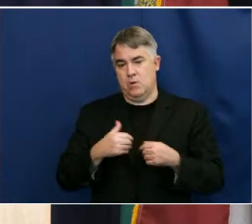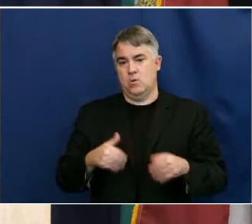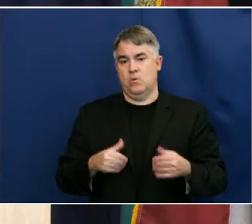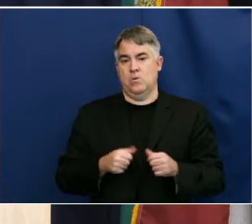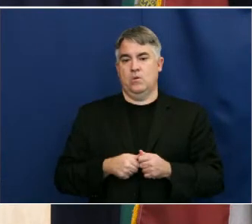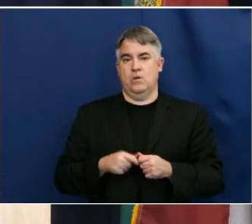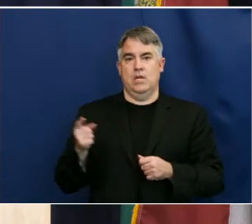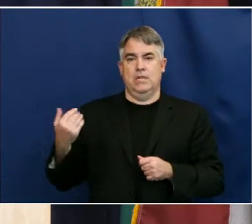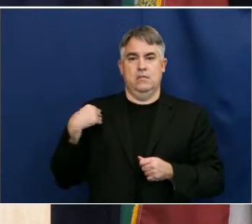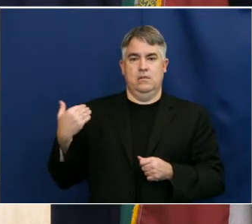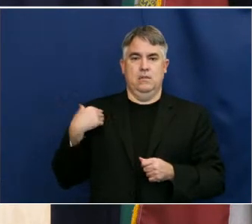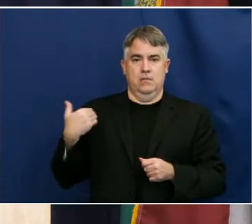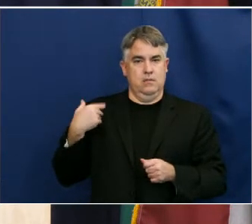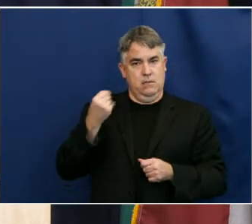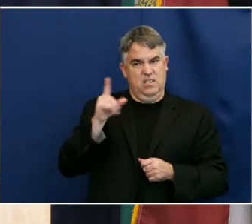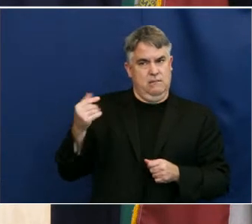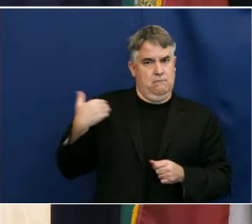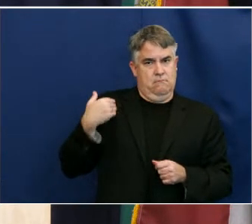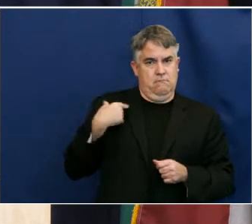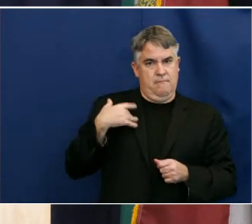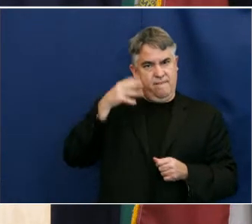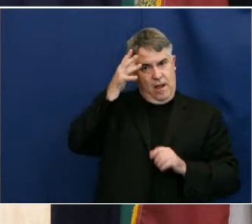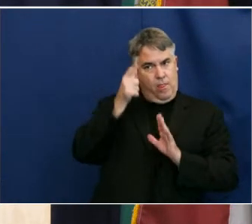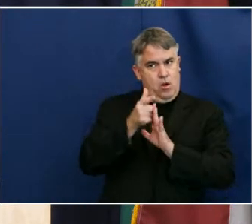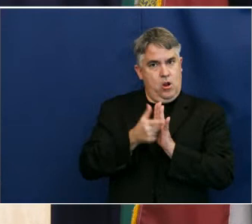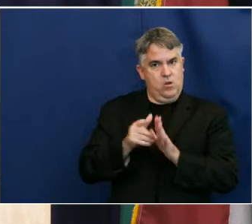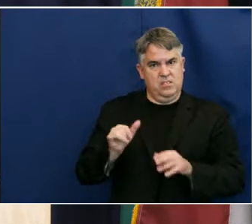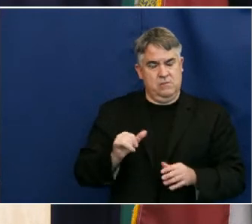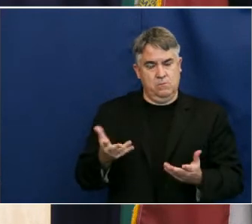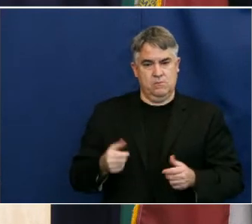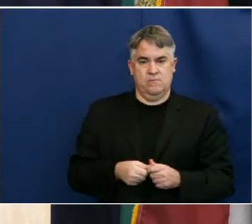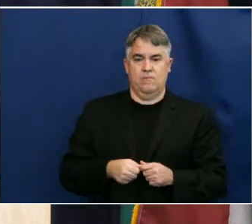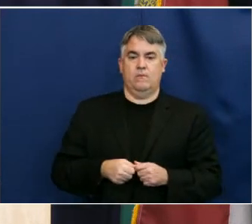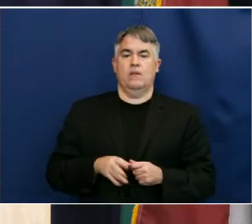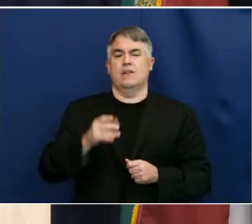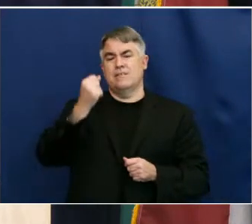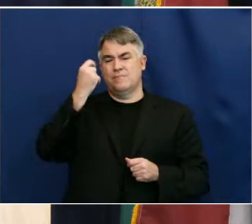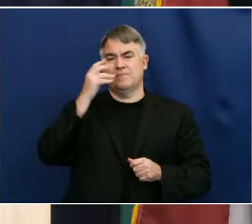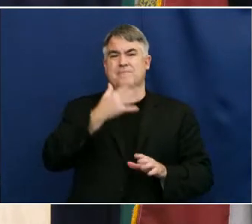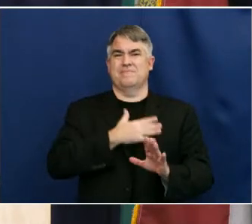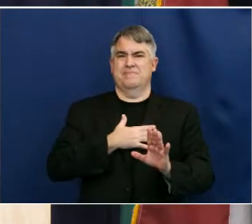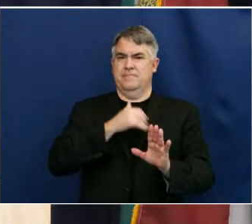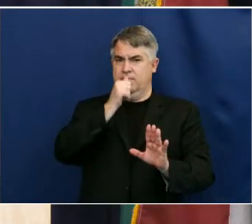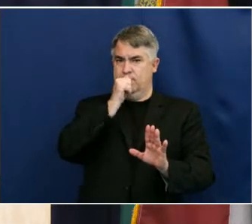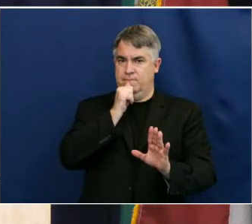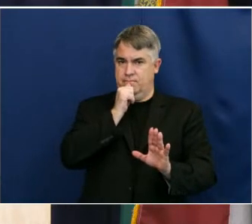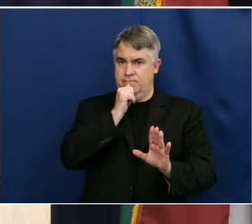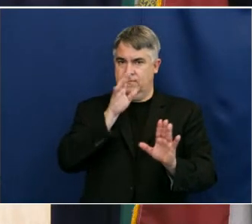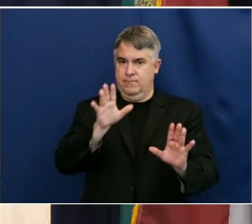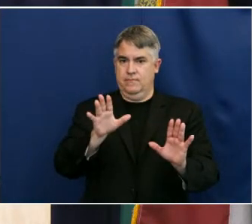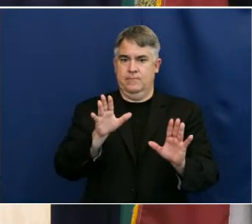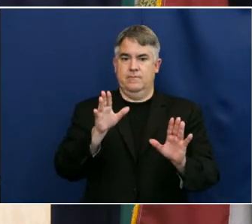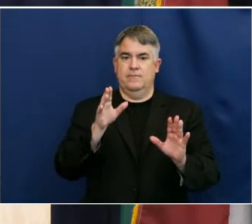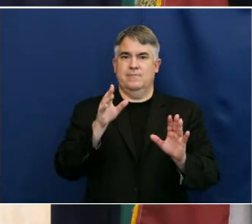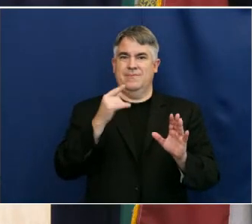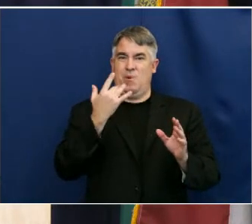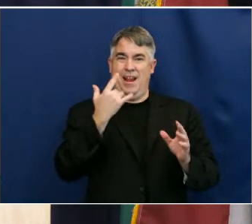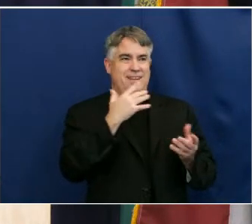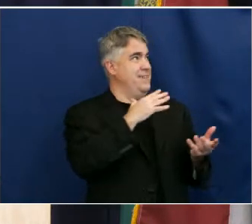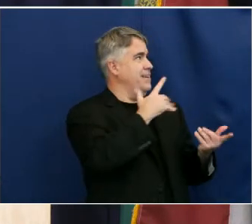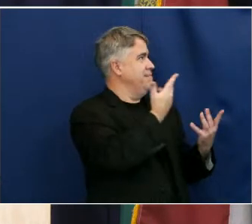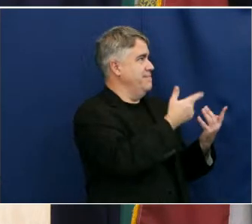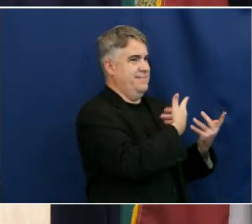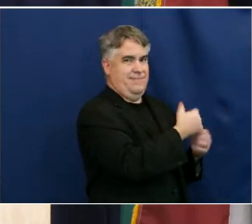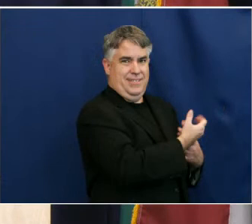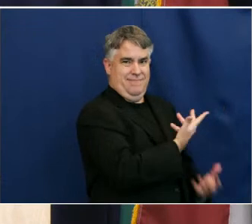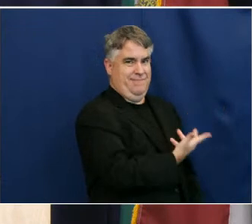scheduled that dose or where you went for the first, they will be in contact and they will work with you to get you rescheduled. There's